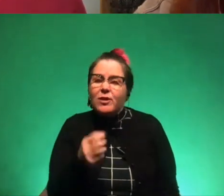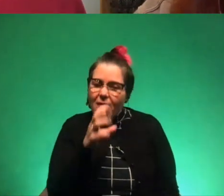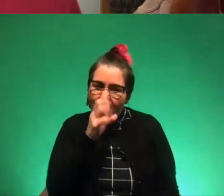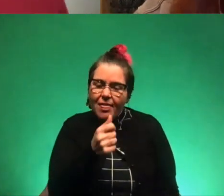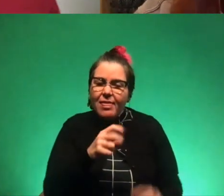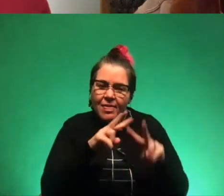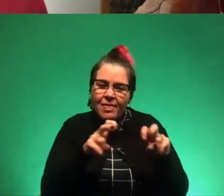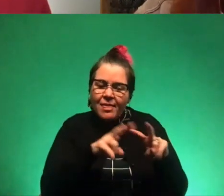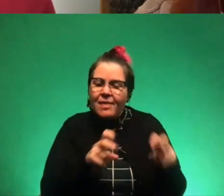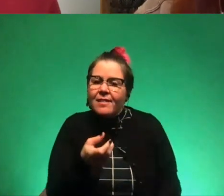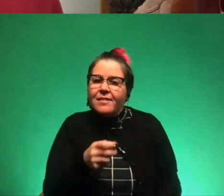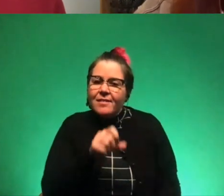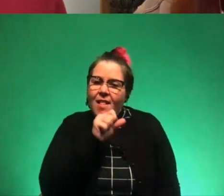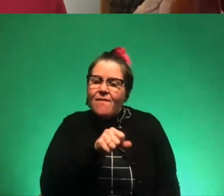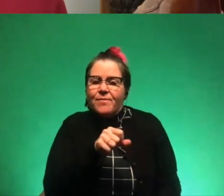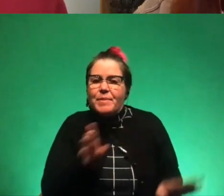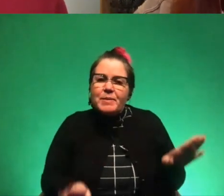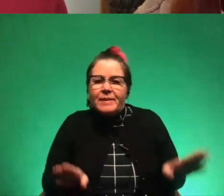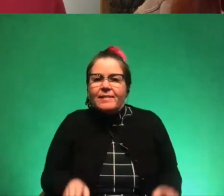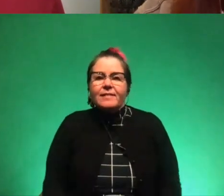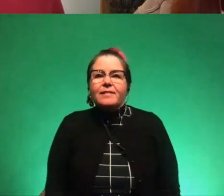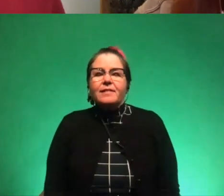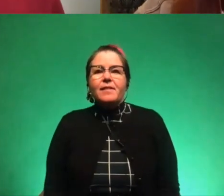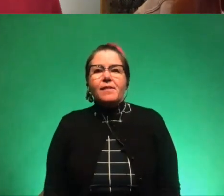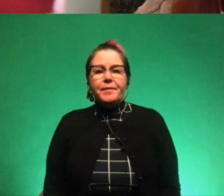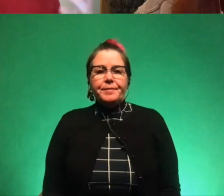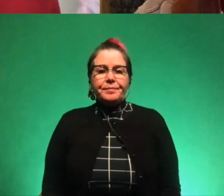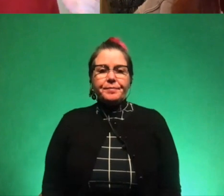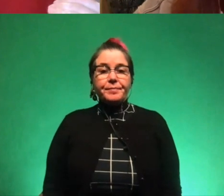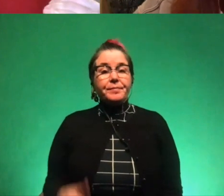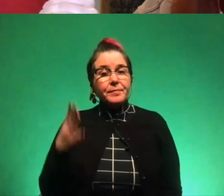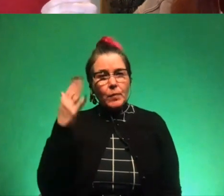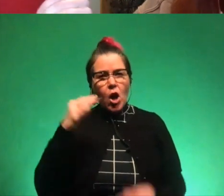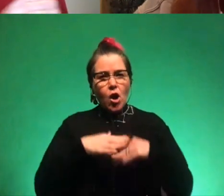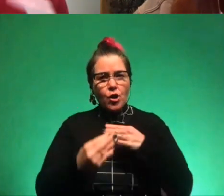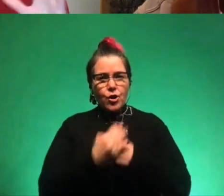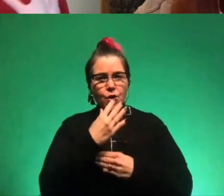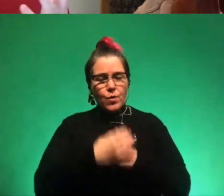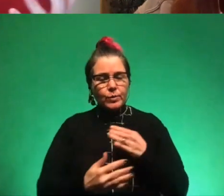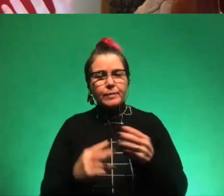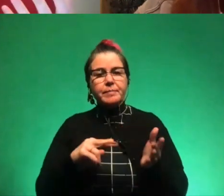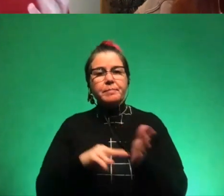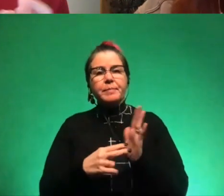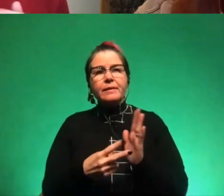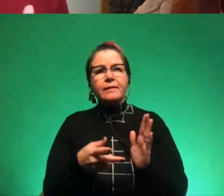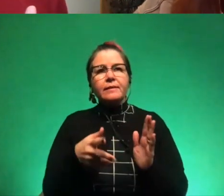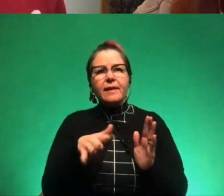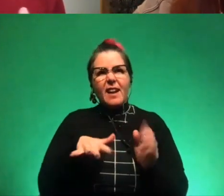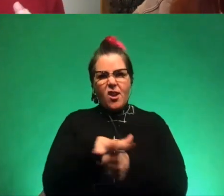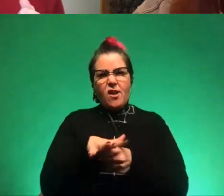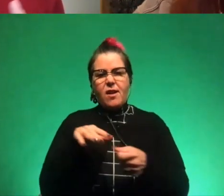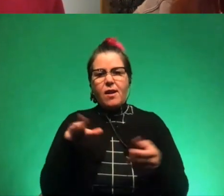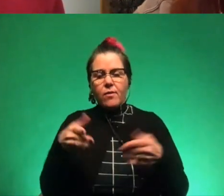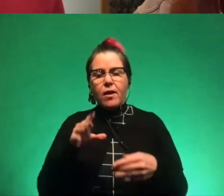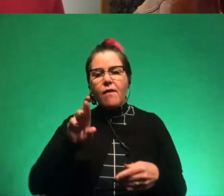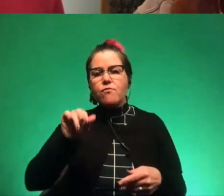watch. Yeah, I really love penguins. Because we're on the coast, we have, in the area that I work, there's